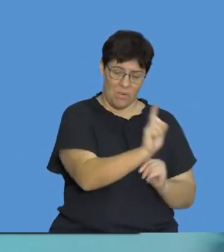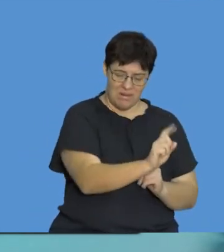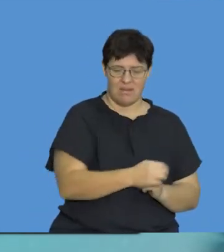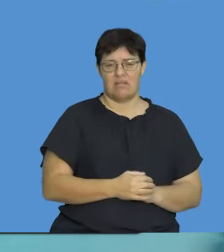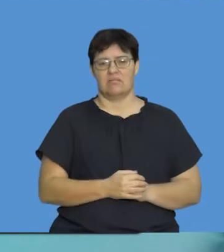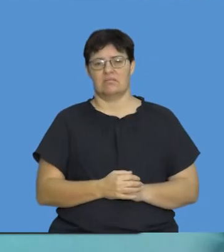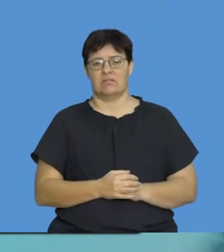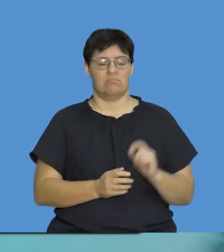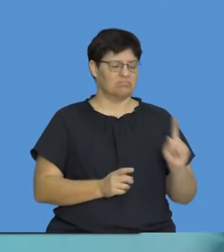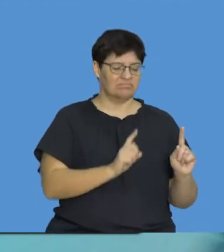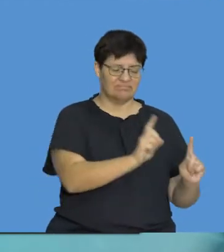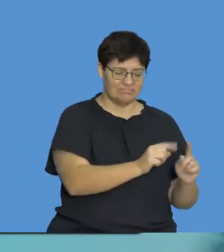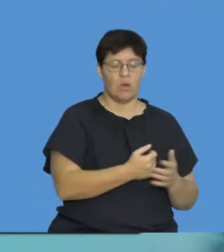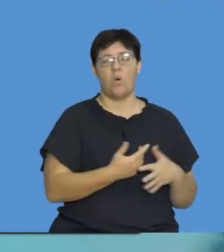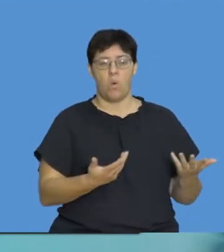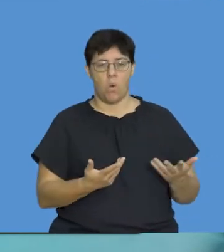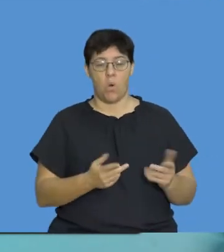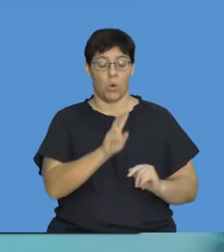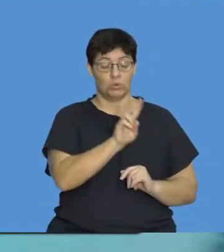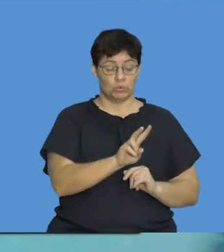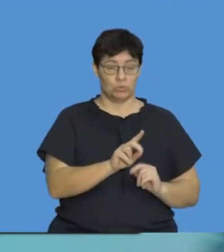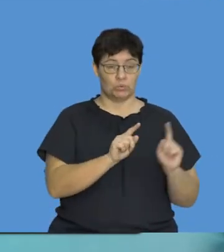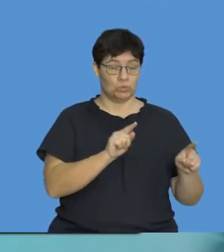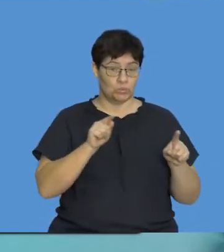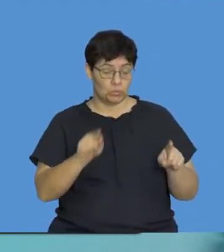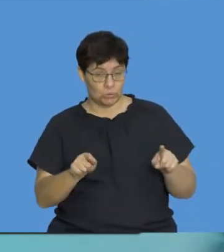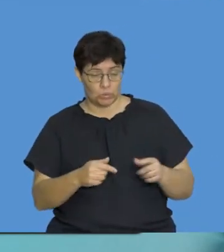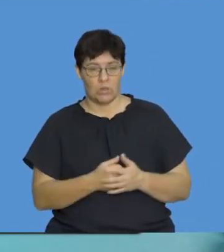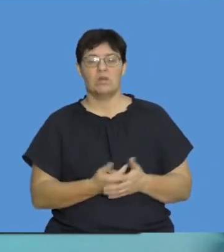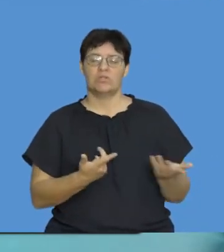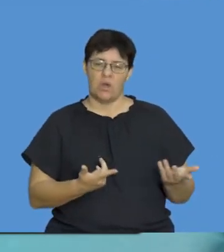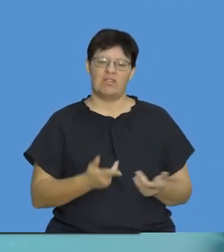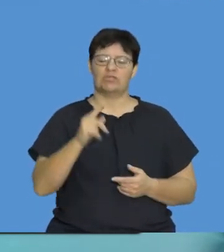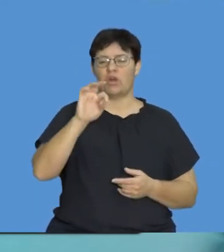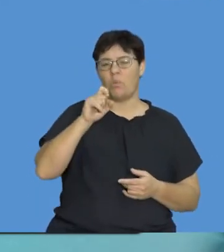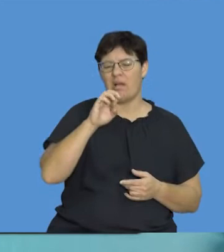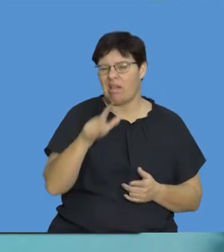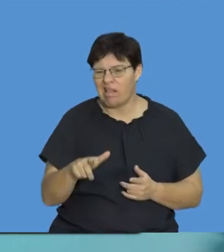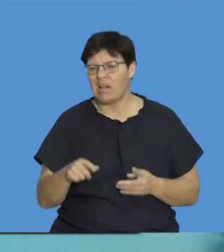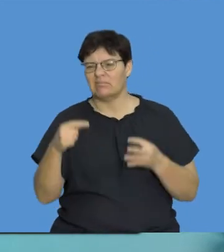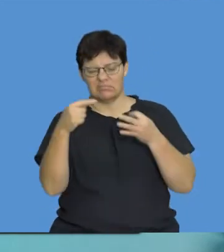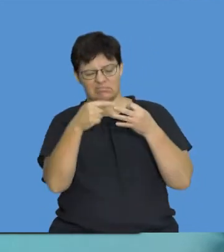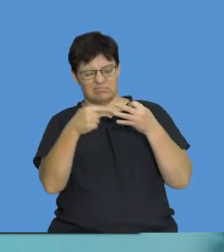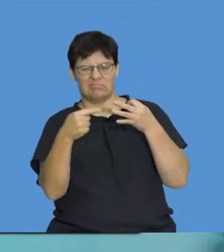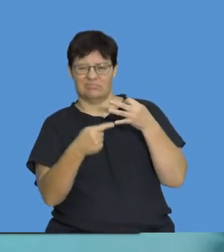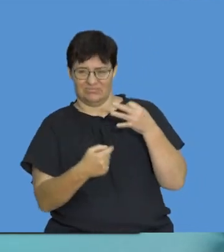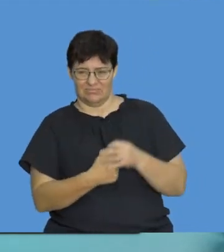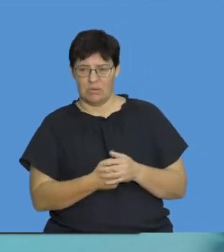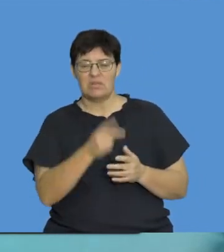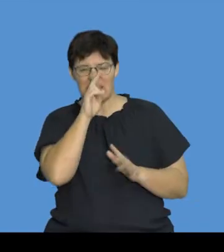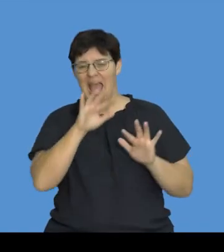a bit of an extra thing, which is your trinomial and a binomial, and see how exactly do we then do